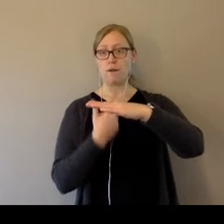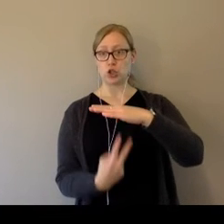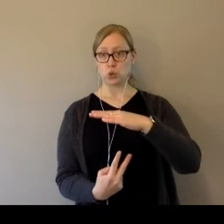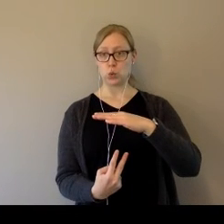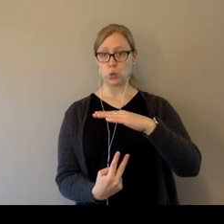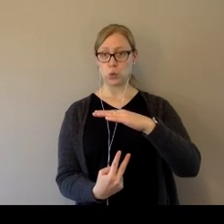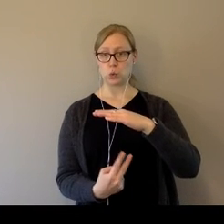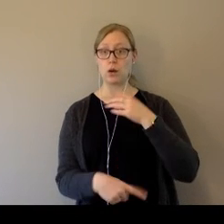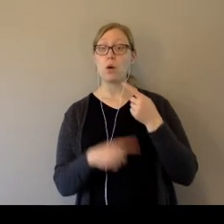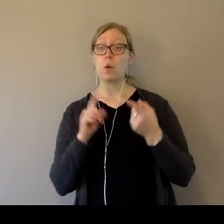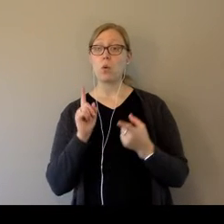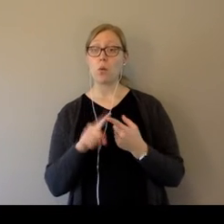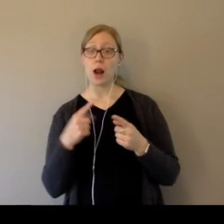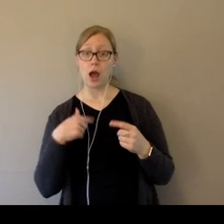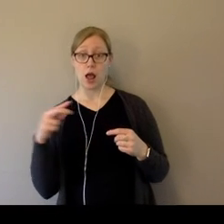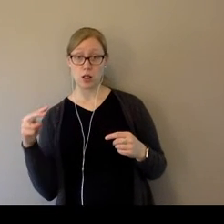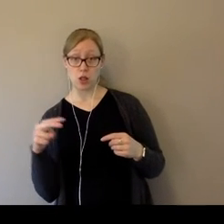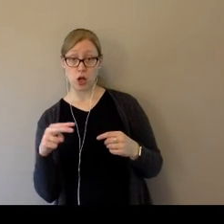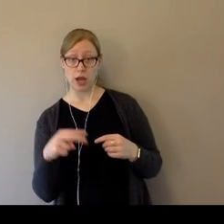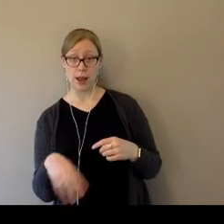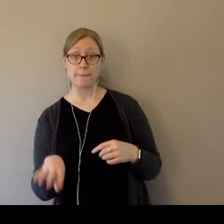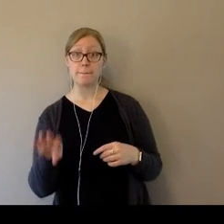at BA